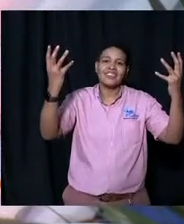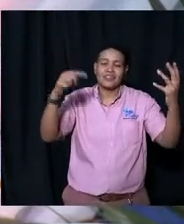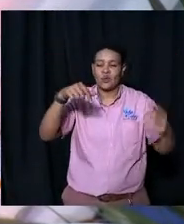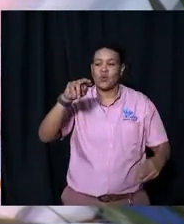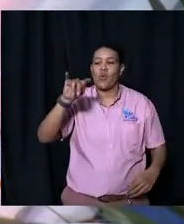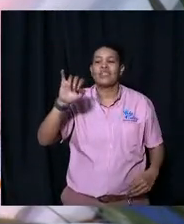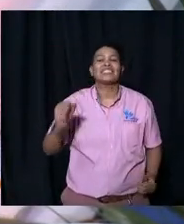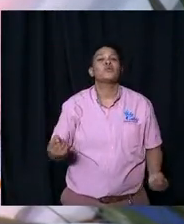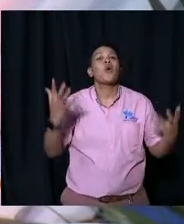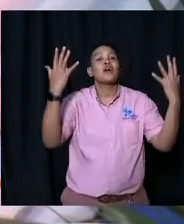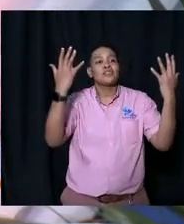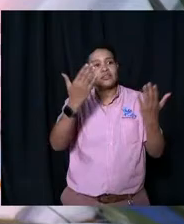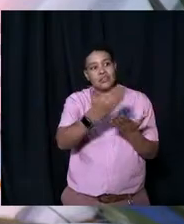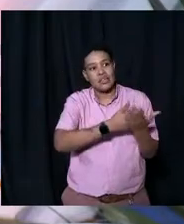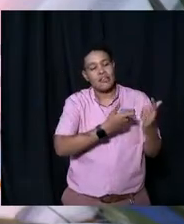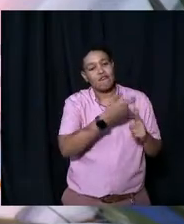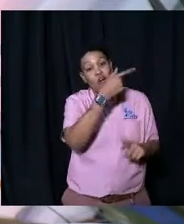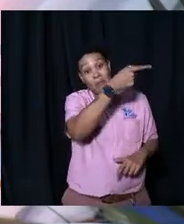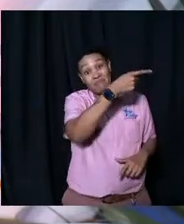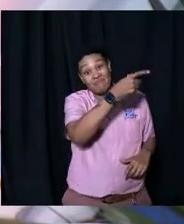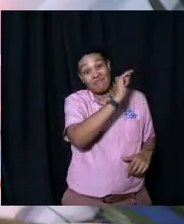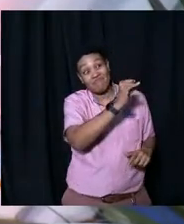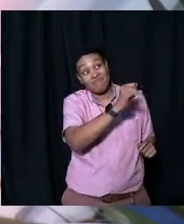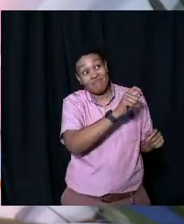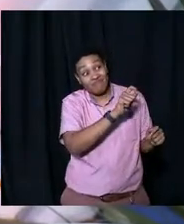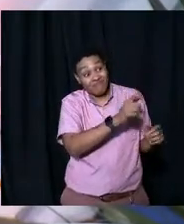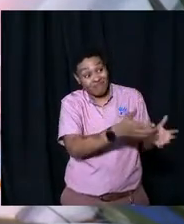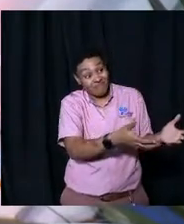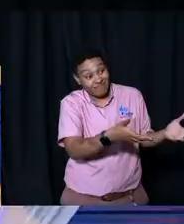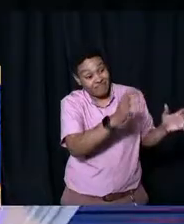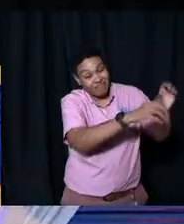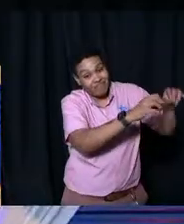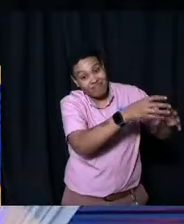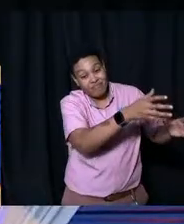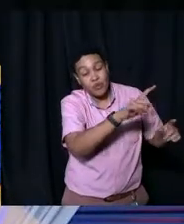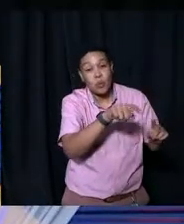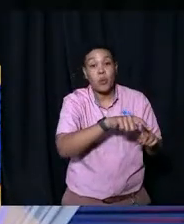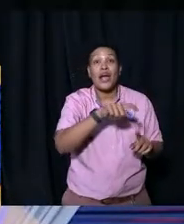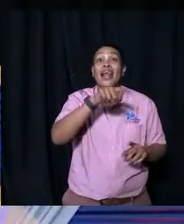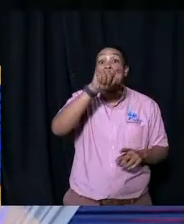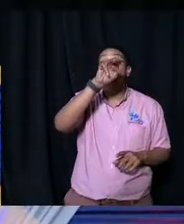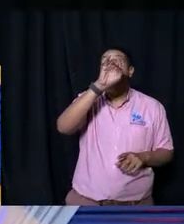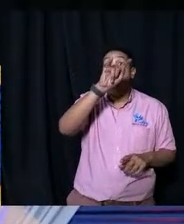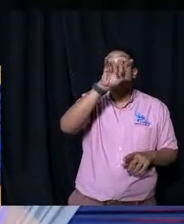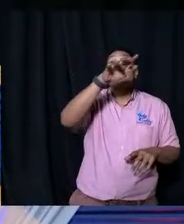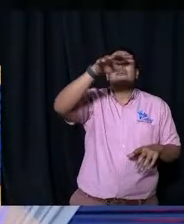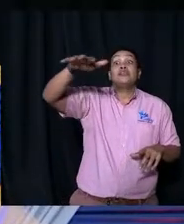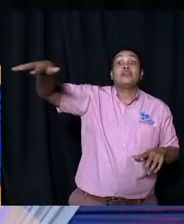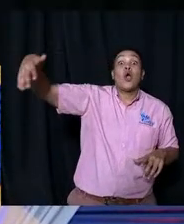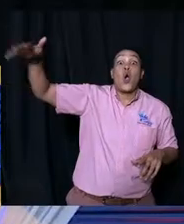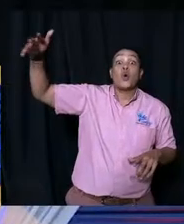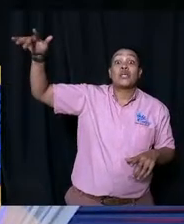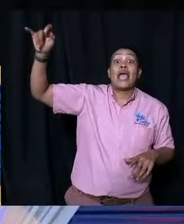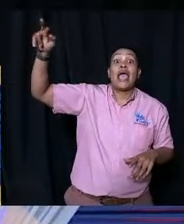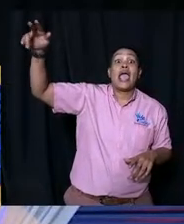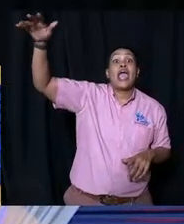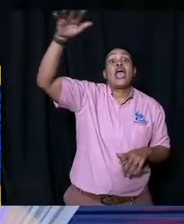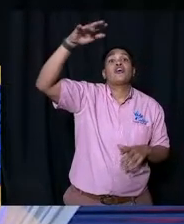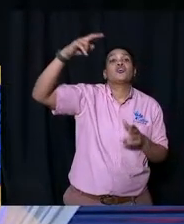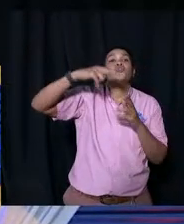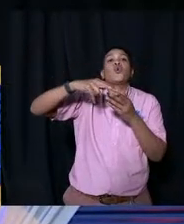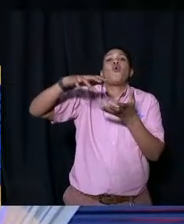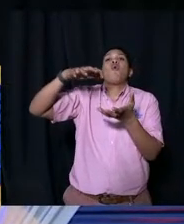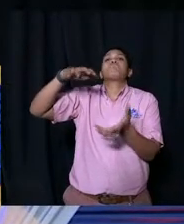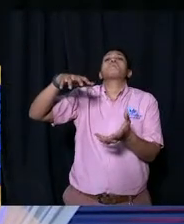waste disposal site. But when that goes off into the ambient or outdoor air, then that creates what you call a